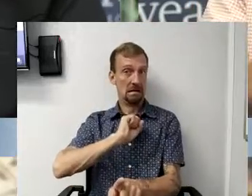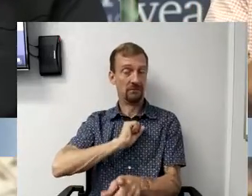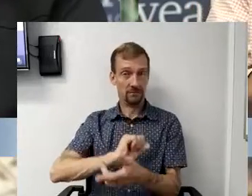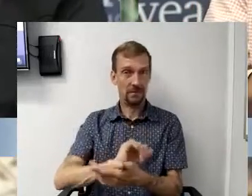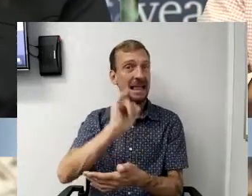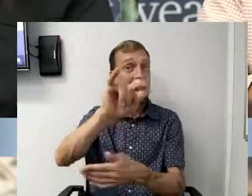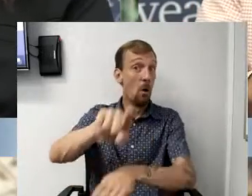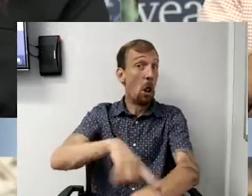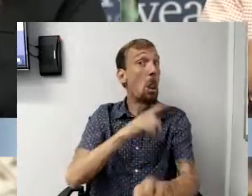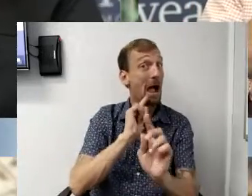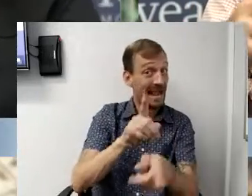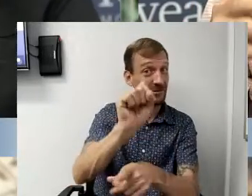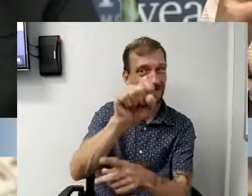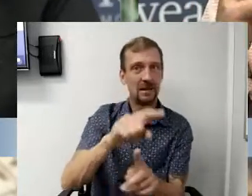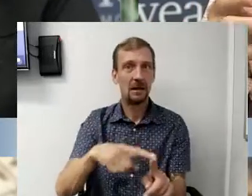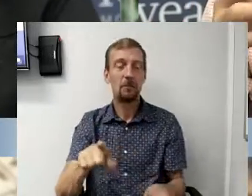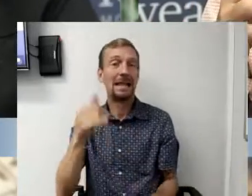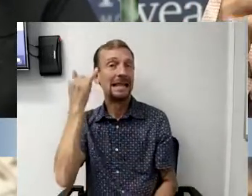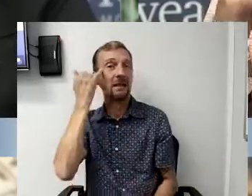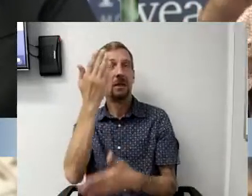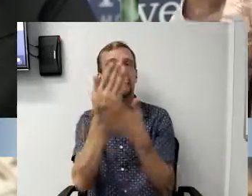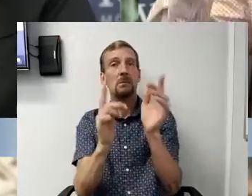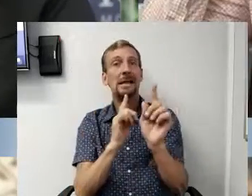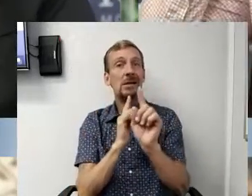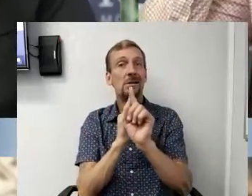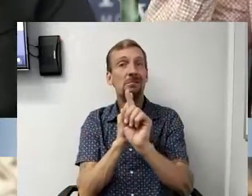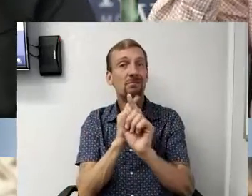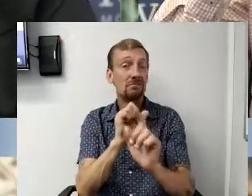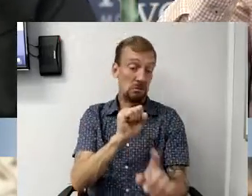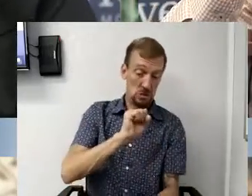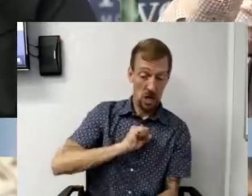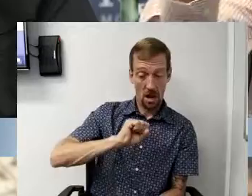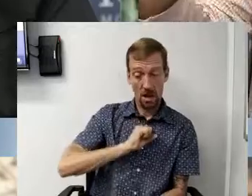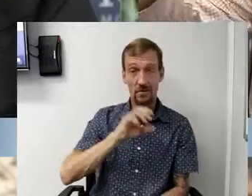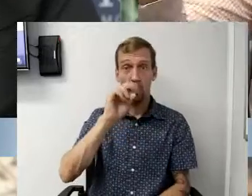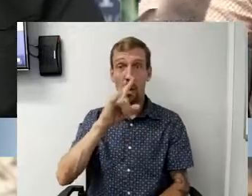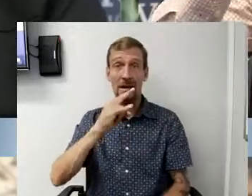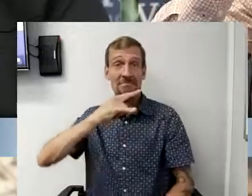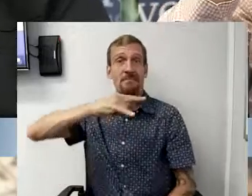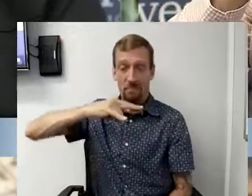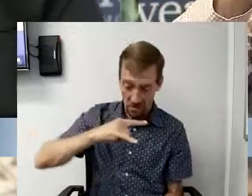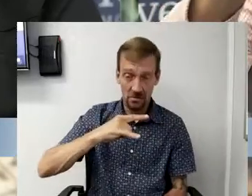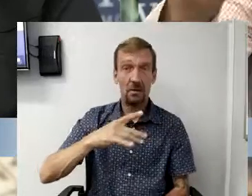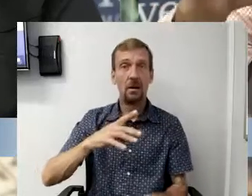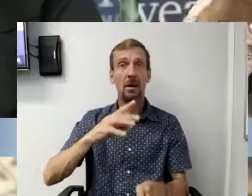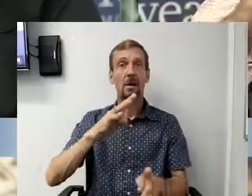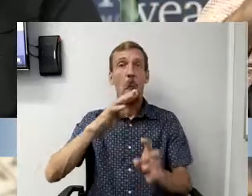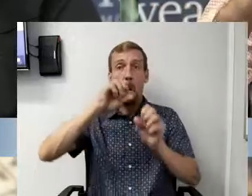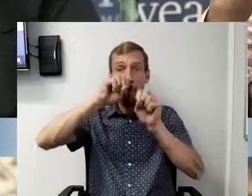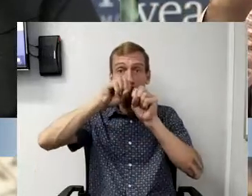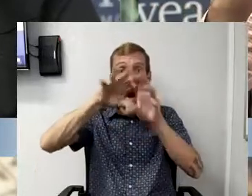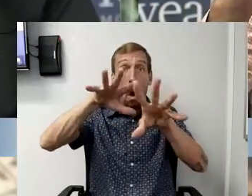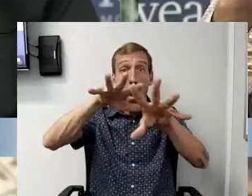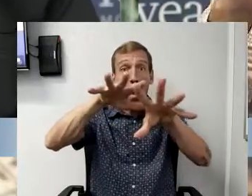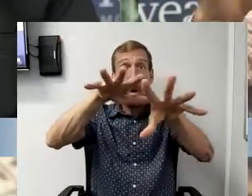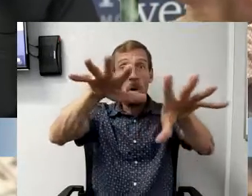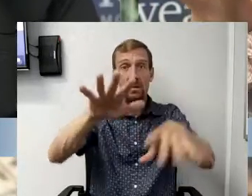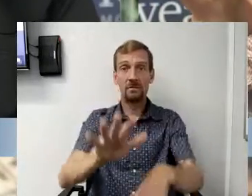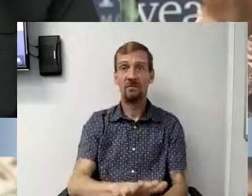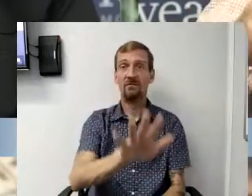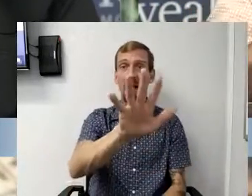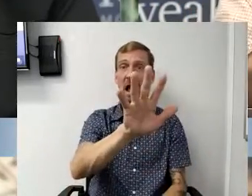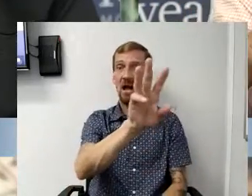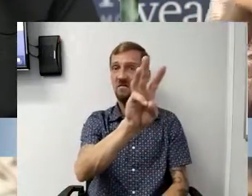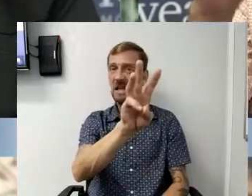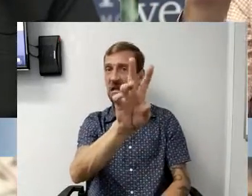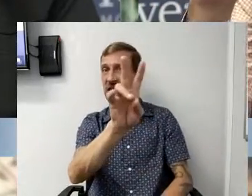long answer, okay. When somebody coughs or sneezes, remember they're projectiling water droplets, and they shoot out 5, 6, 7